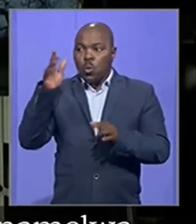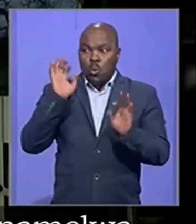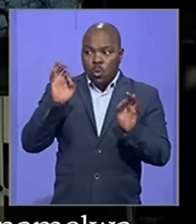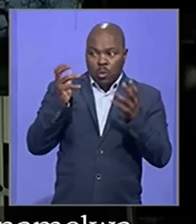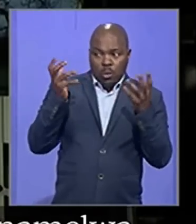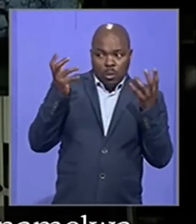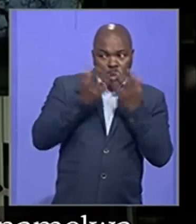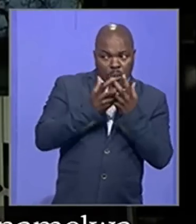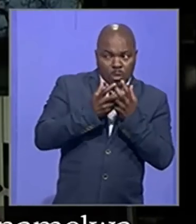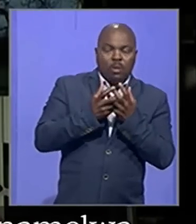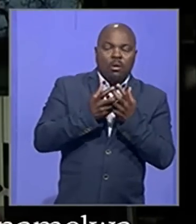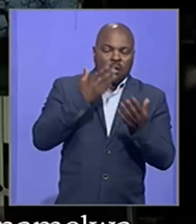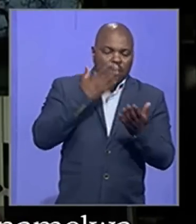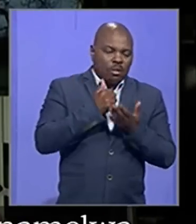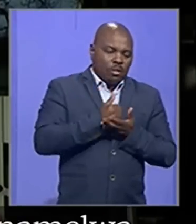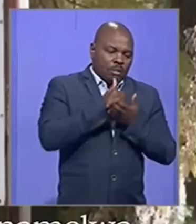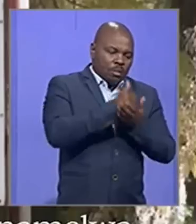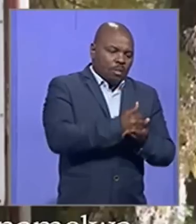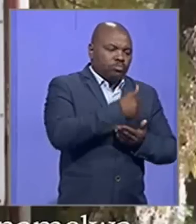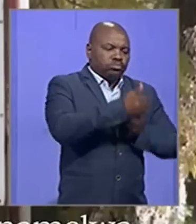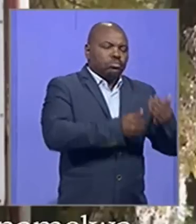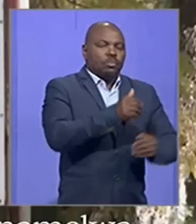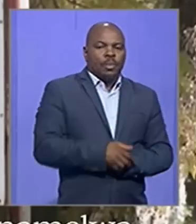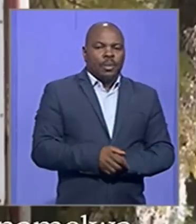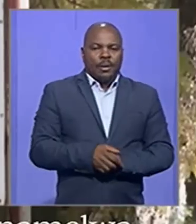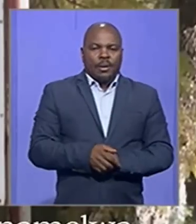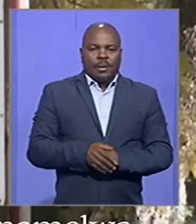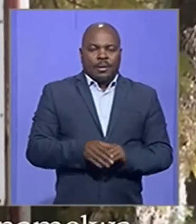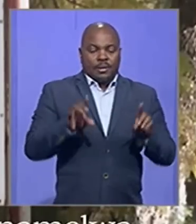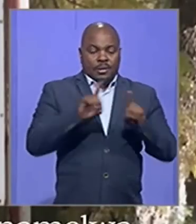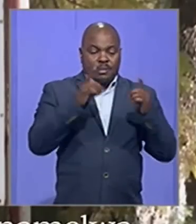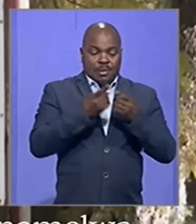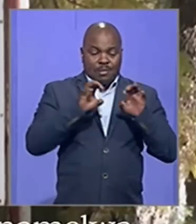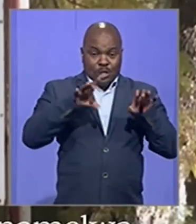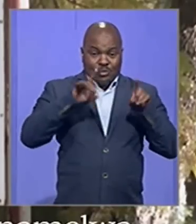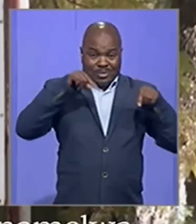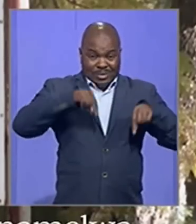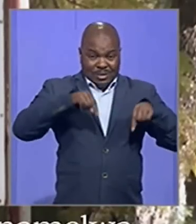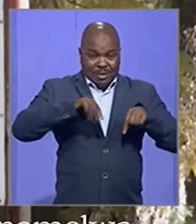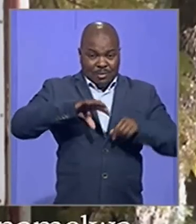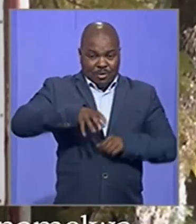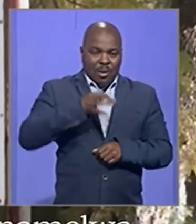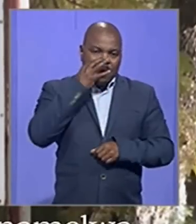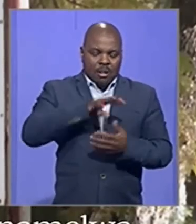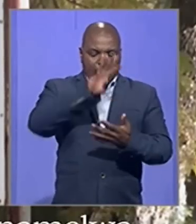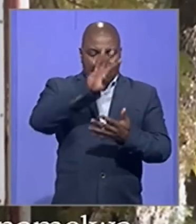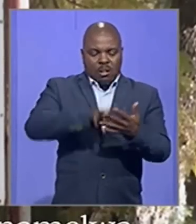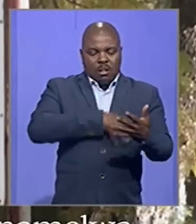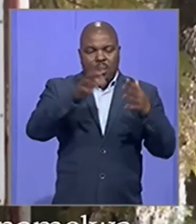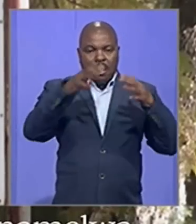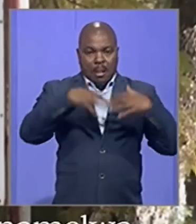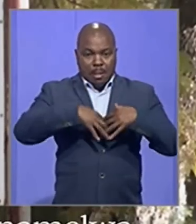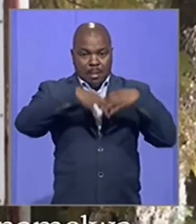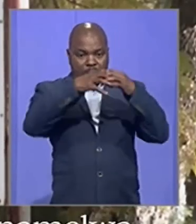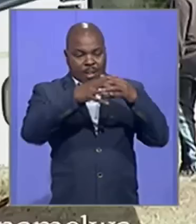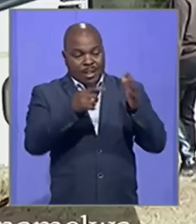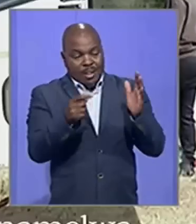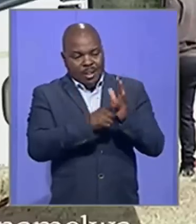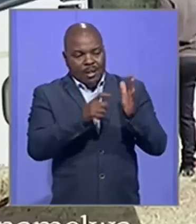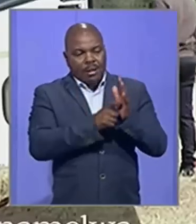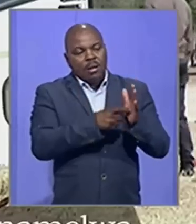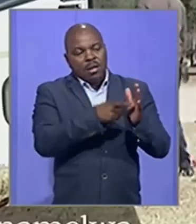qualifya gore ba tle gore thusa go samagana le bothata. Ga ba gare lefapha la thuto mo porofenseng la re le tla dira timetable eo e tla kgontshang barutwana